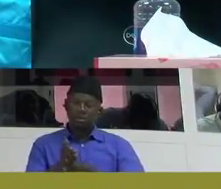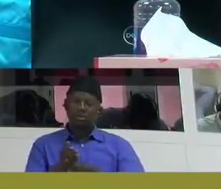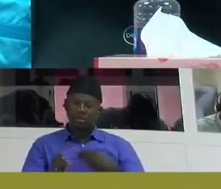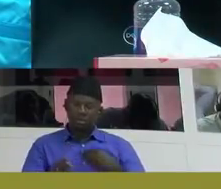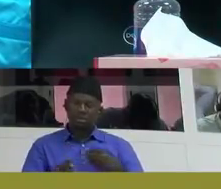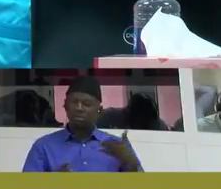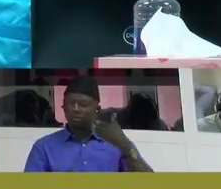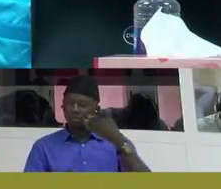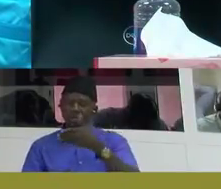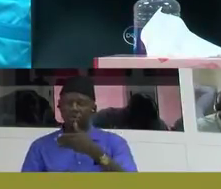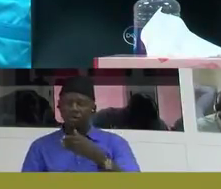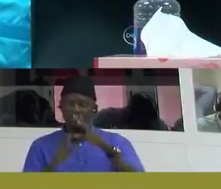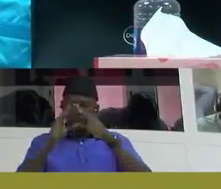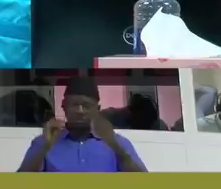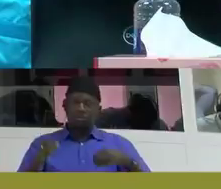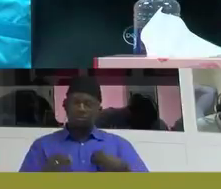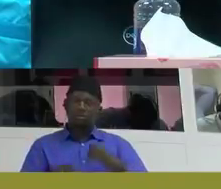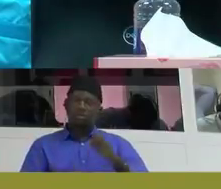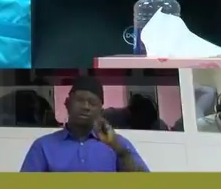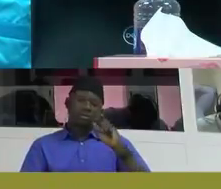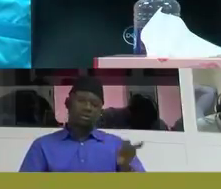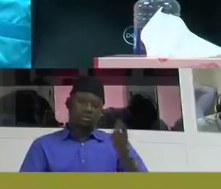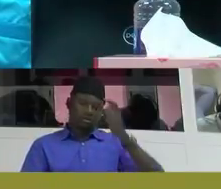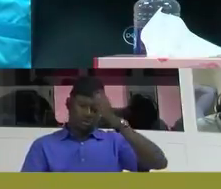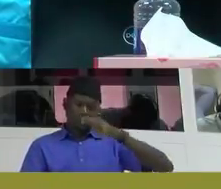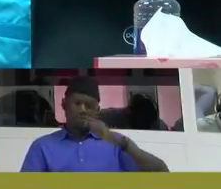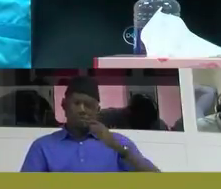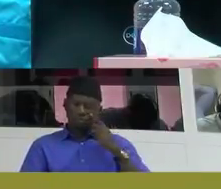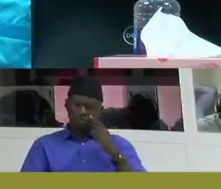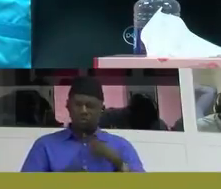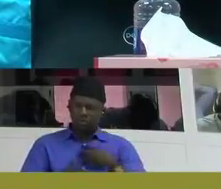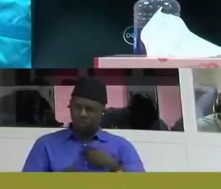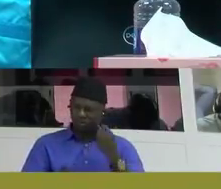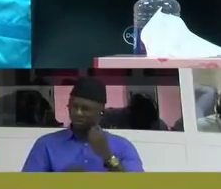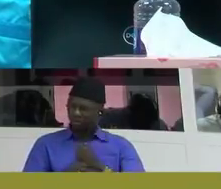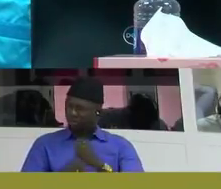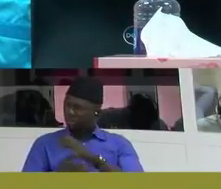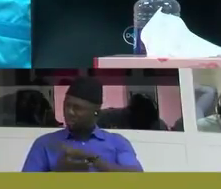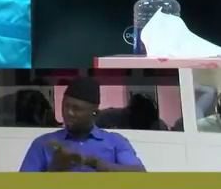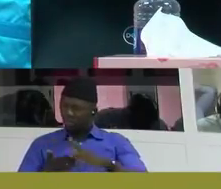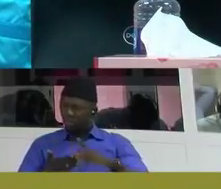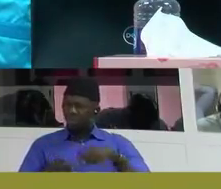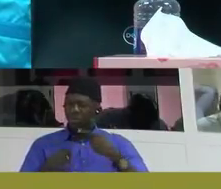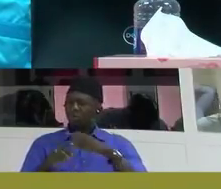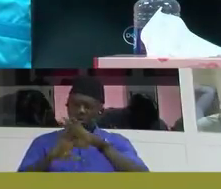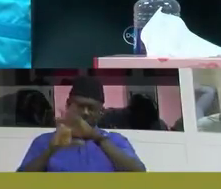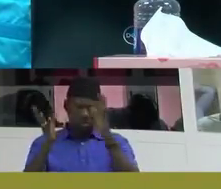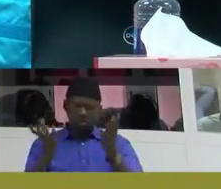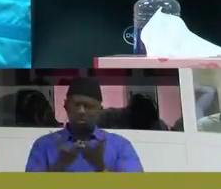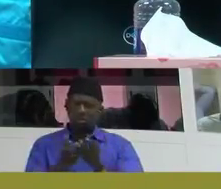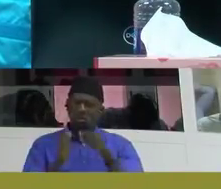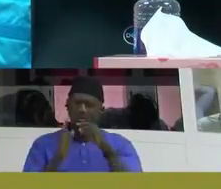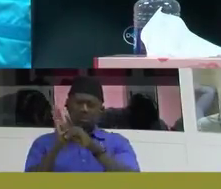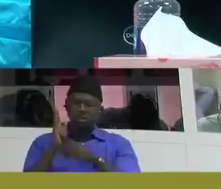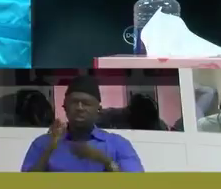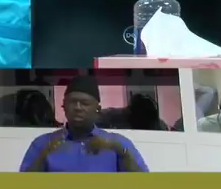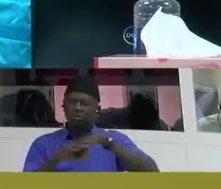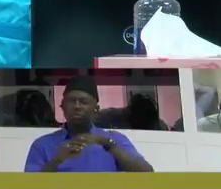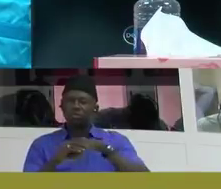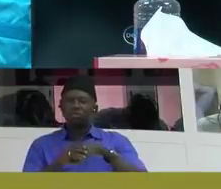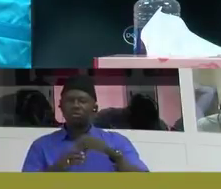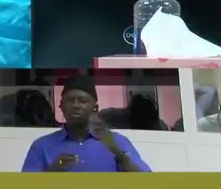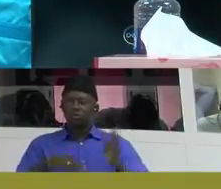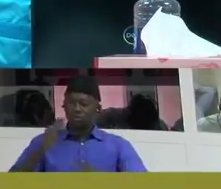IGP to seek clarification on the press release prohibiting all ceremonies, festivities, and programs that involve drumming,